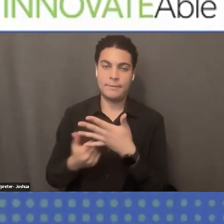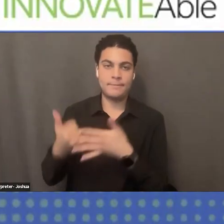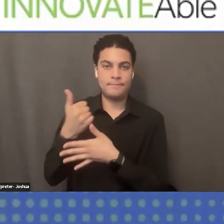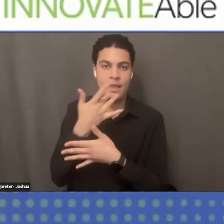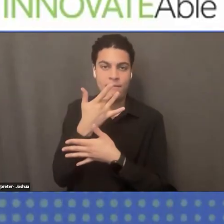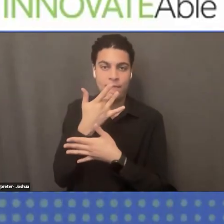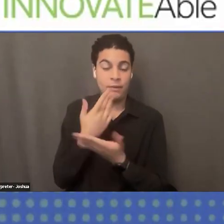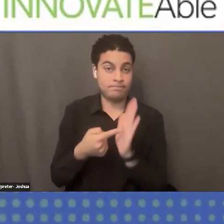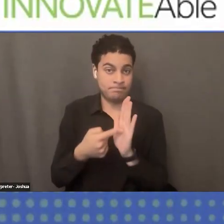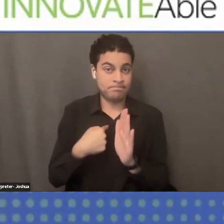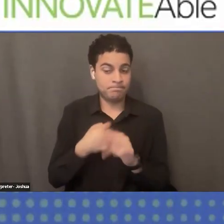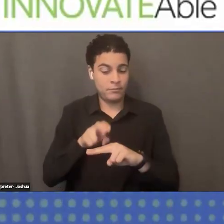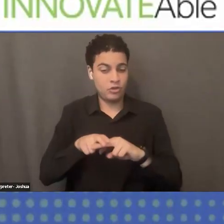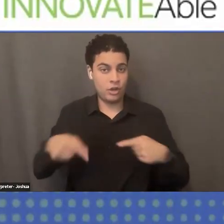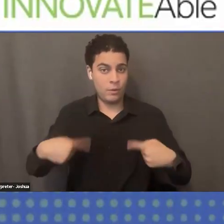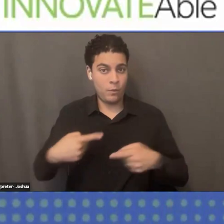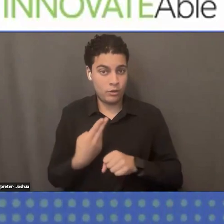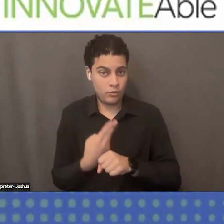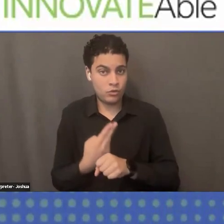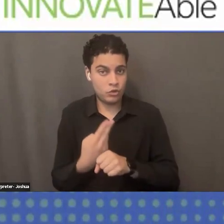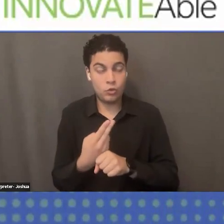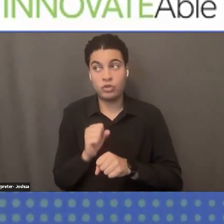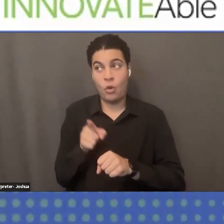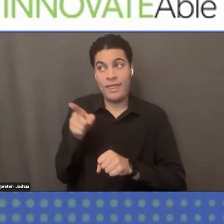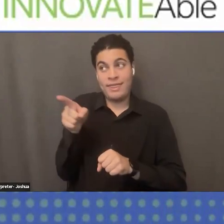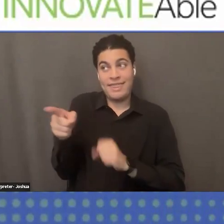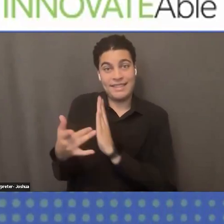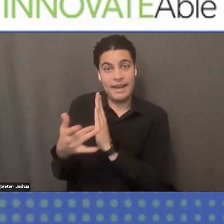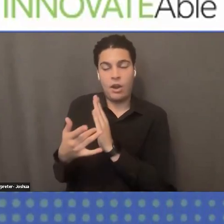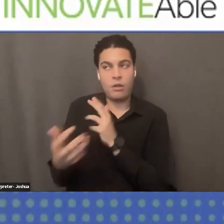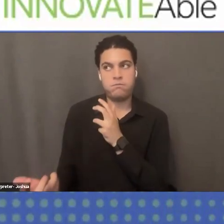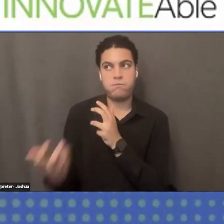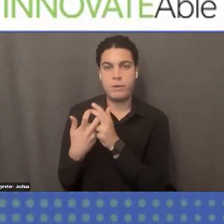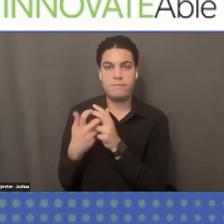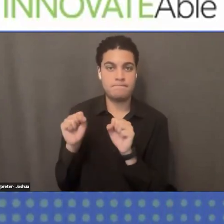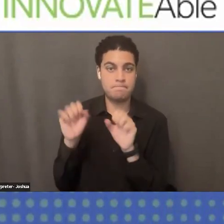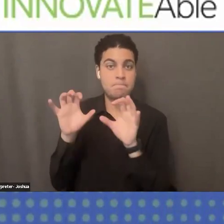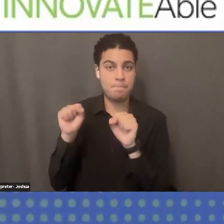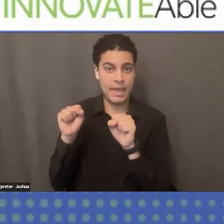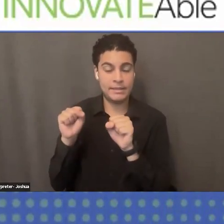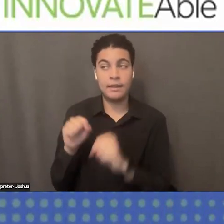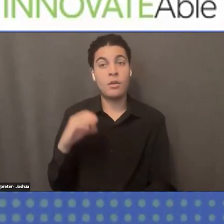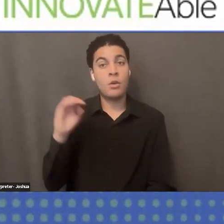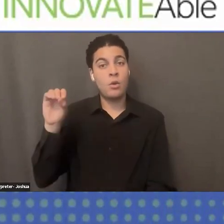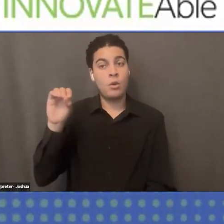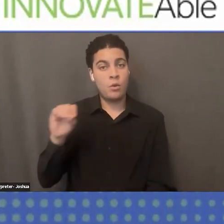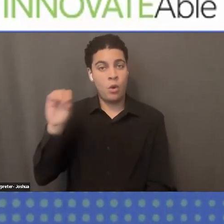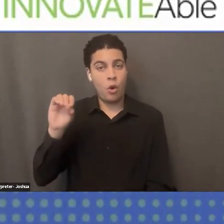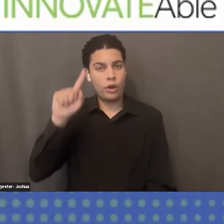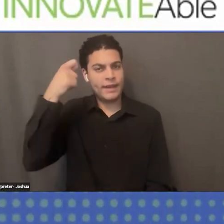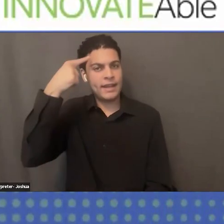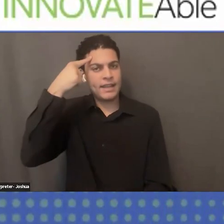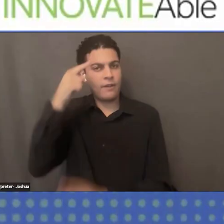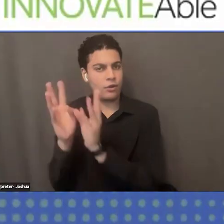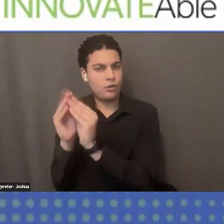wheelchair users. So having that there was an incredible thing. We had at the Oregon Governors Conference, we did a mini pitch competition, and